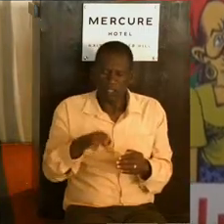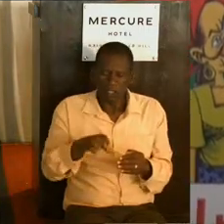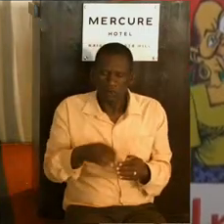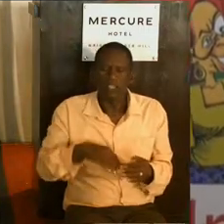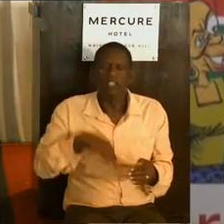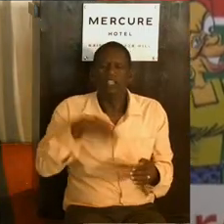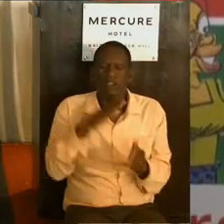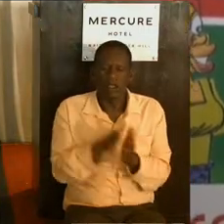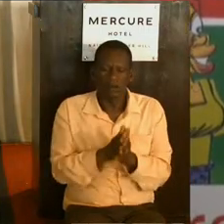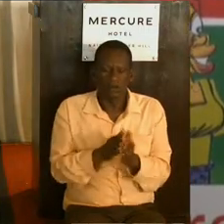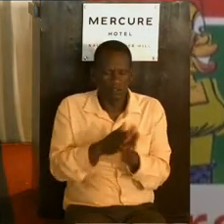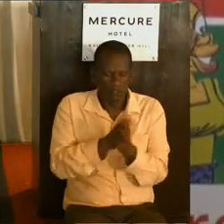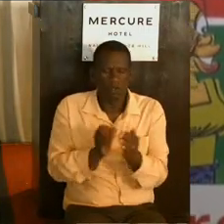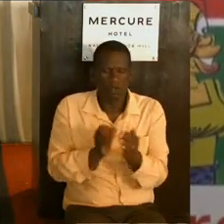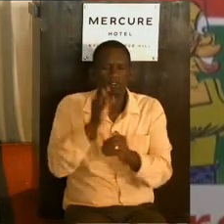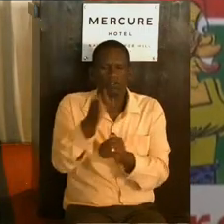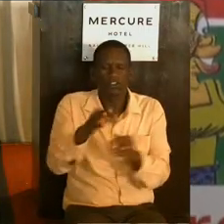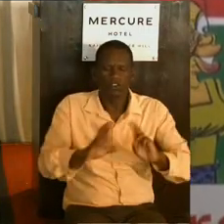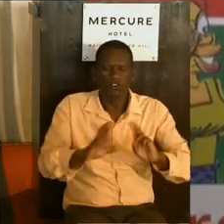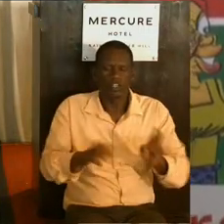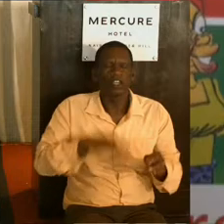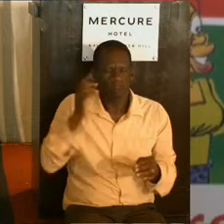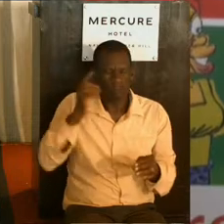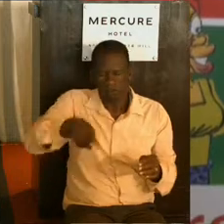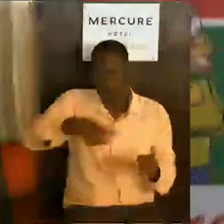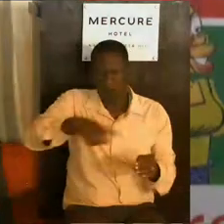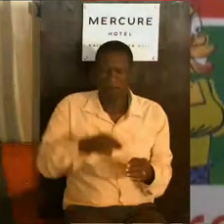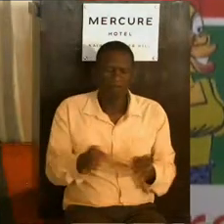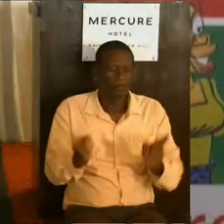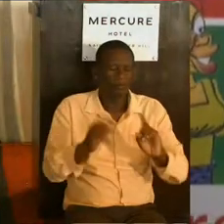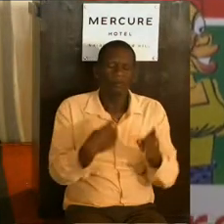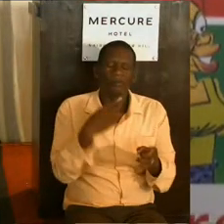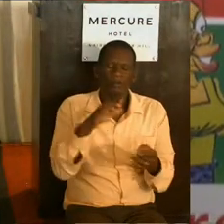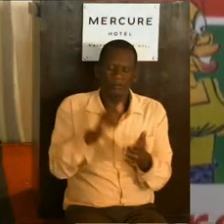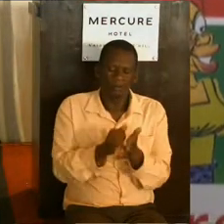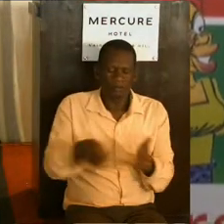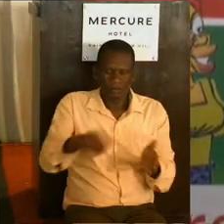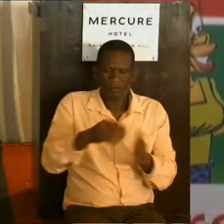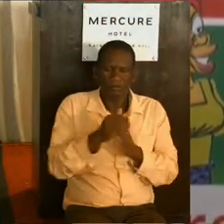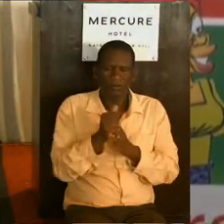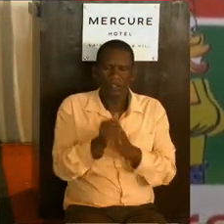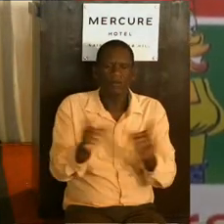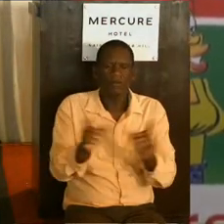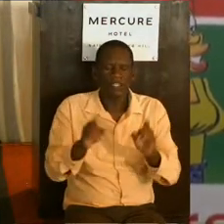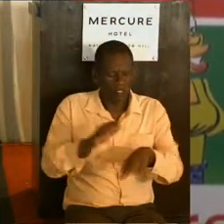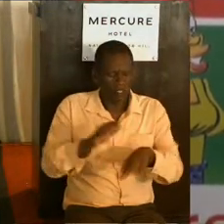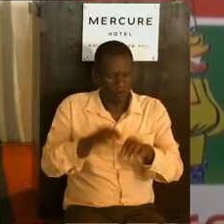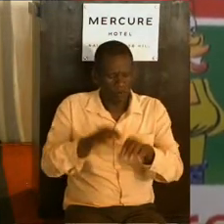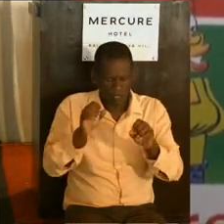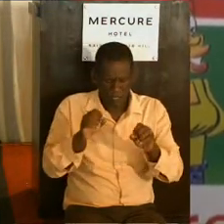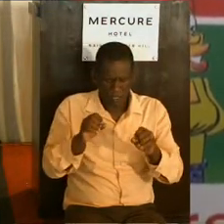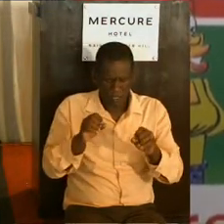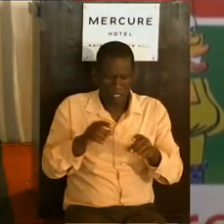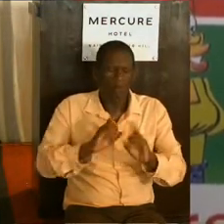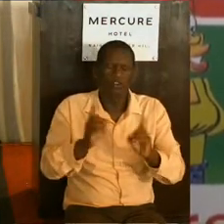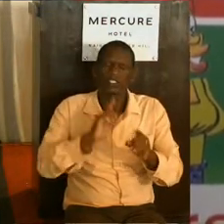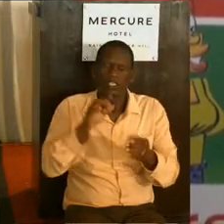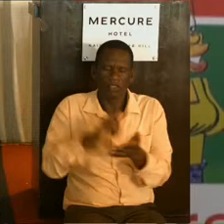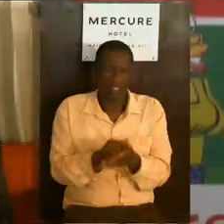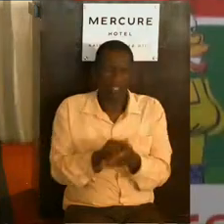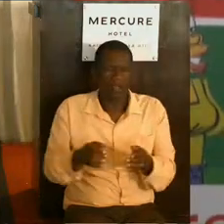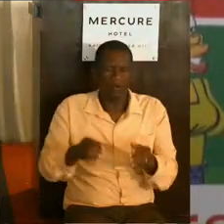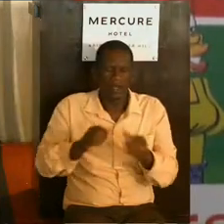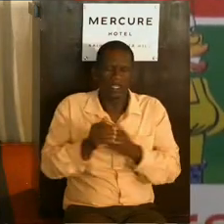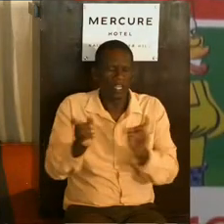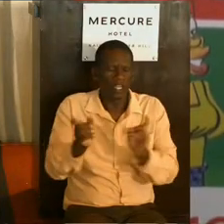eulogy praising the future already dead to us I'm not saying our leaders are uncanny I'm saying our leaders will